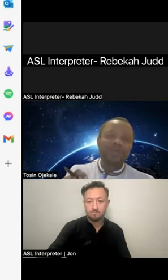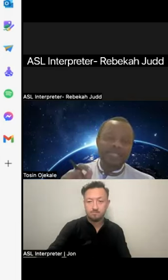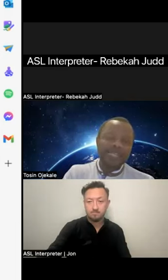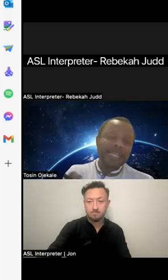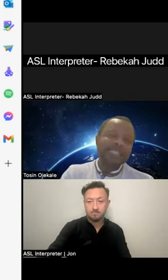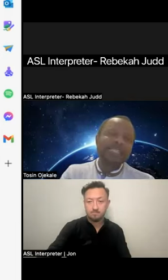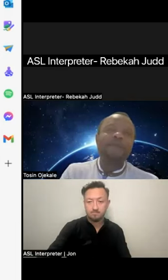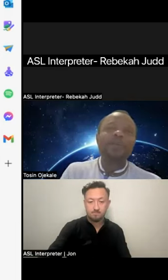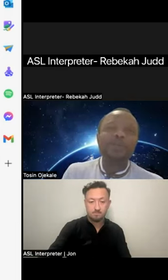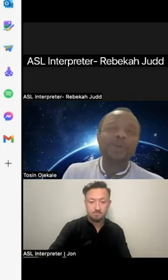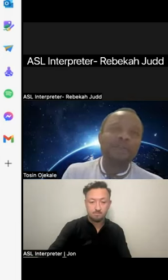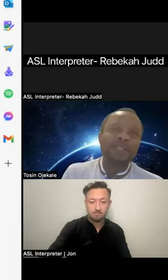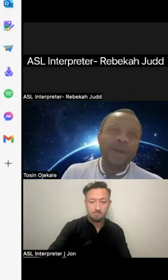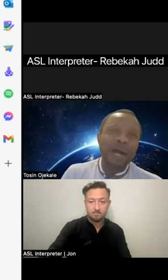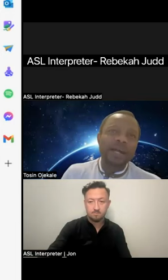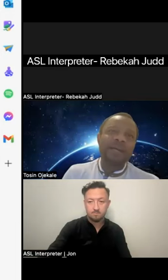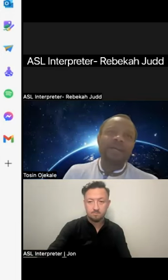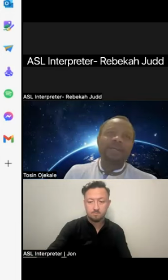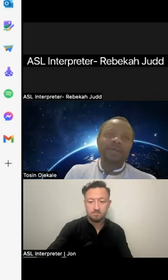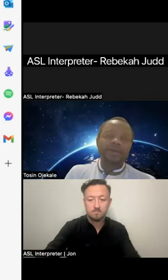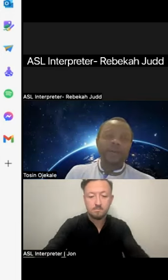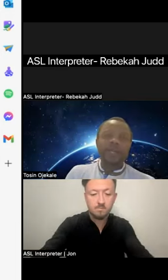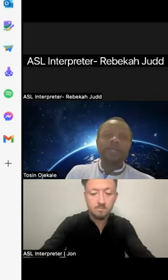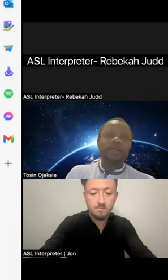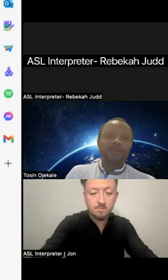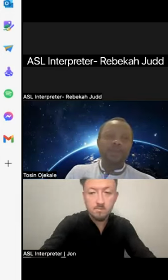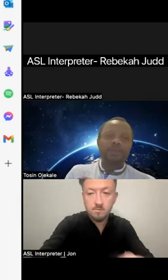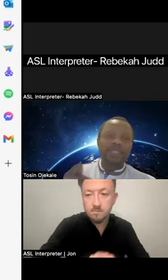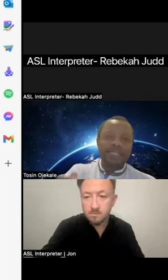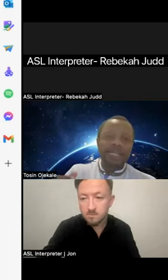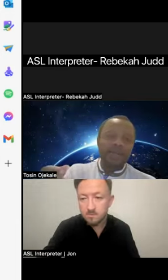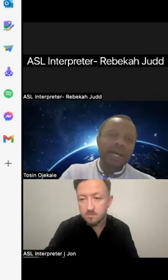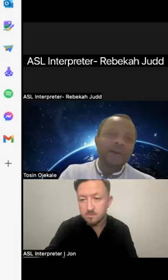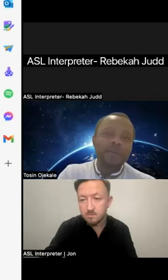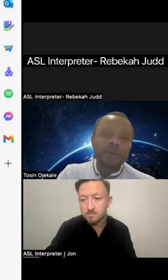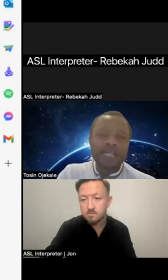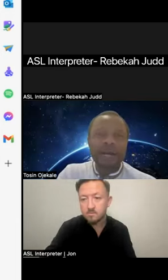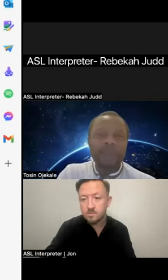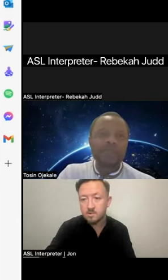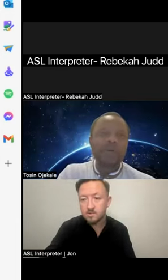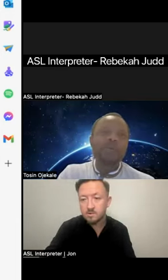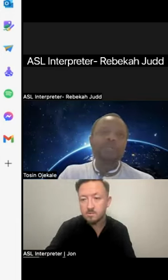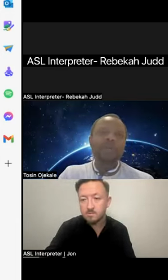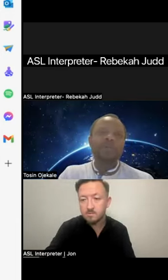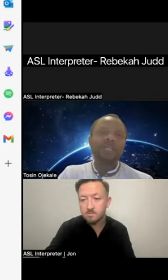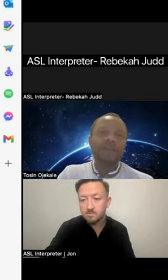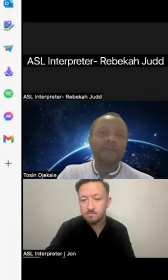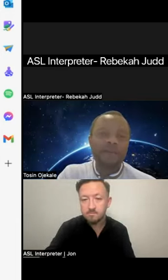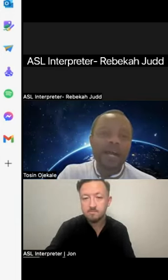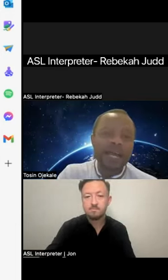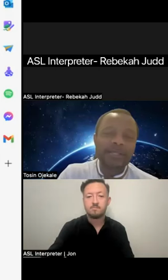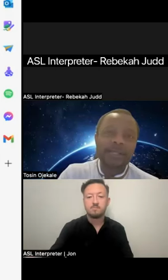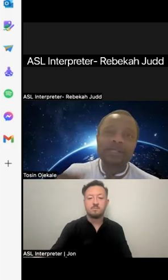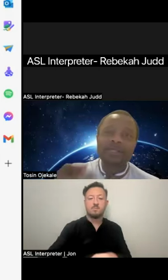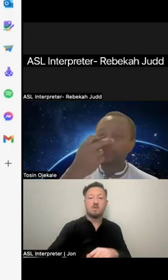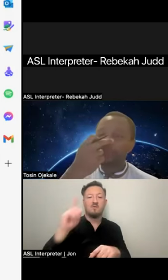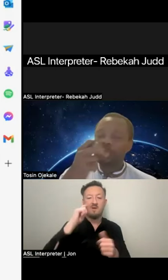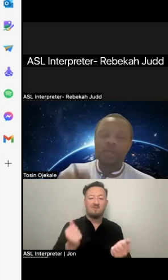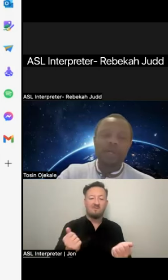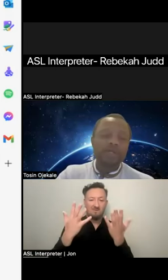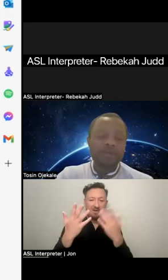there's tendency for you to have a spark, okay? So that's another component that must always be present for fire